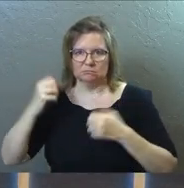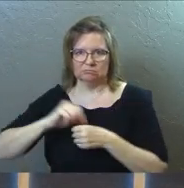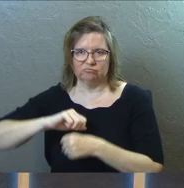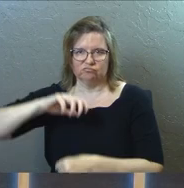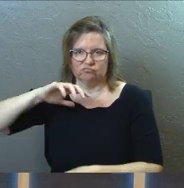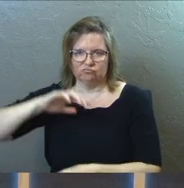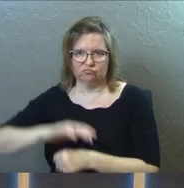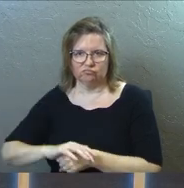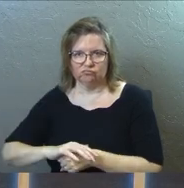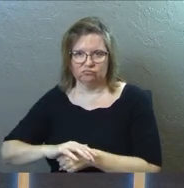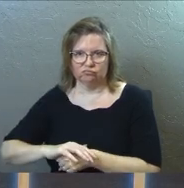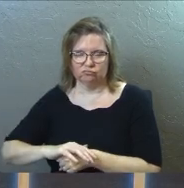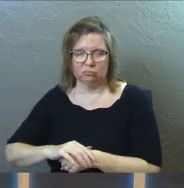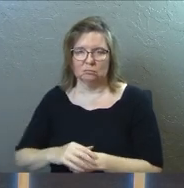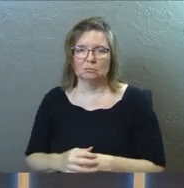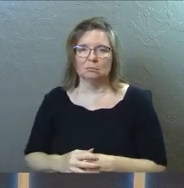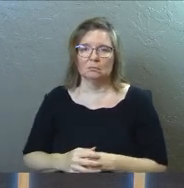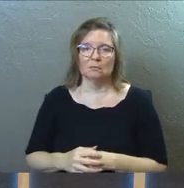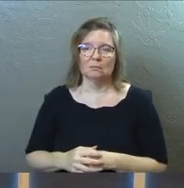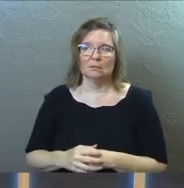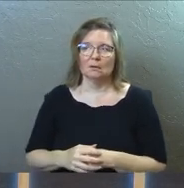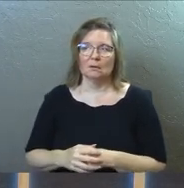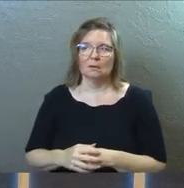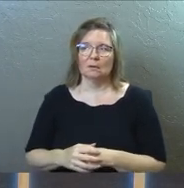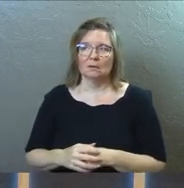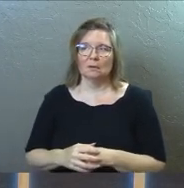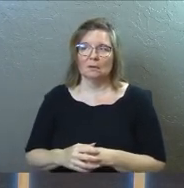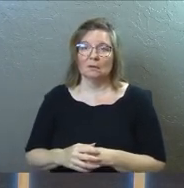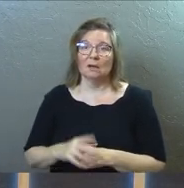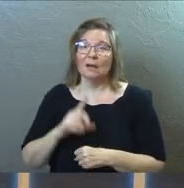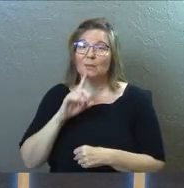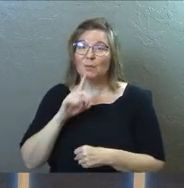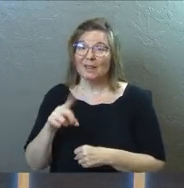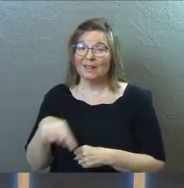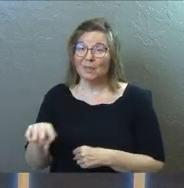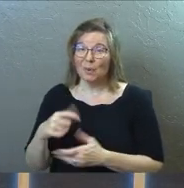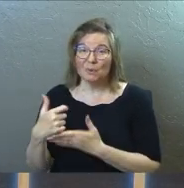And they've got no power. They've got no power for good.